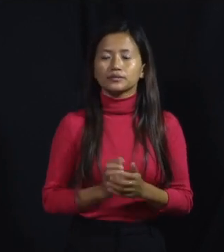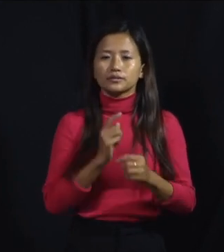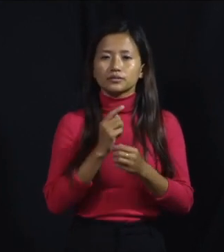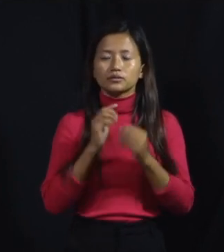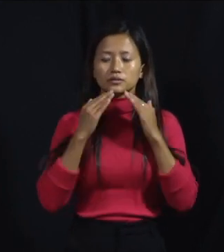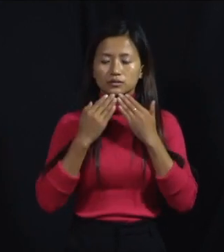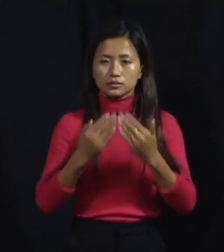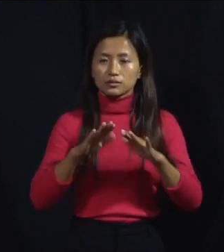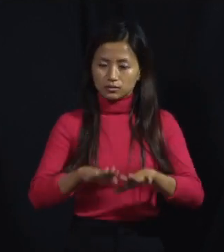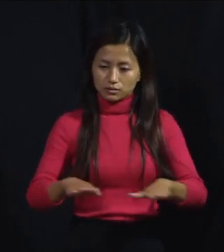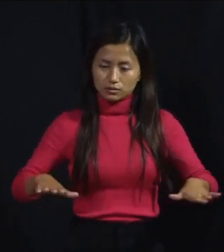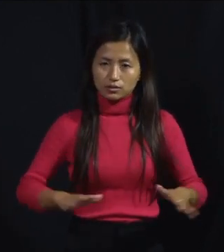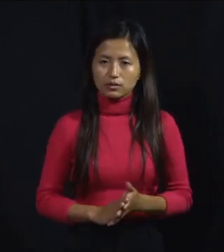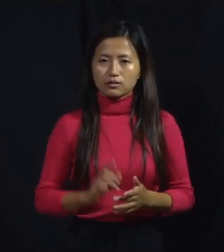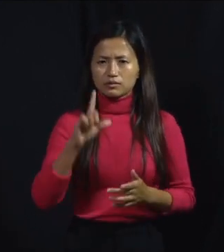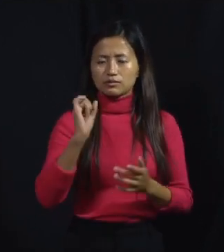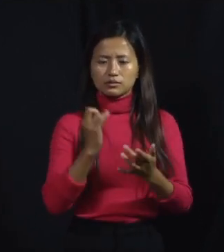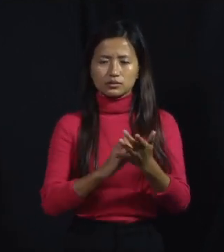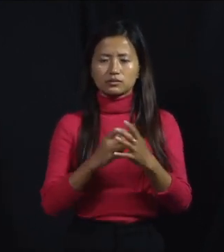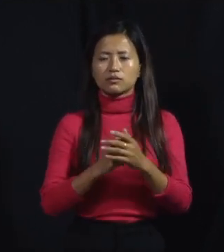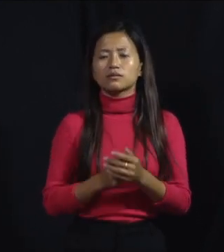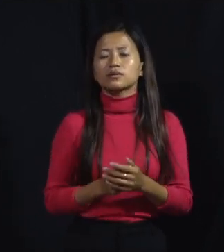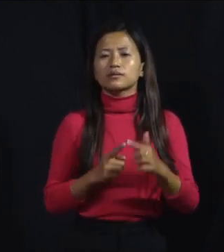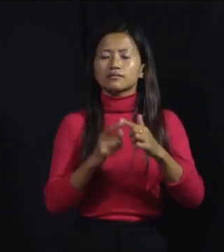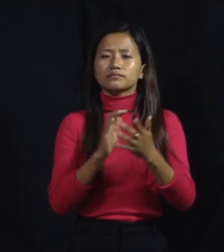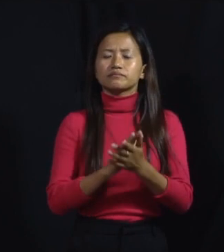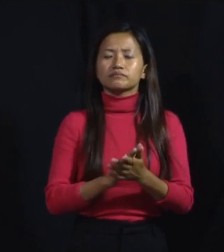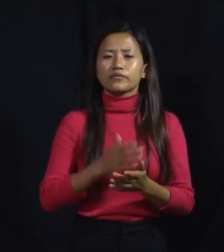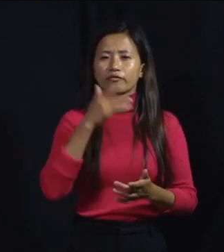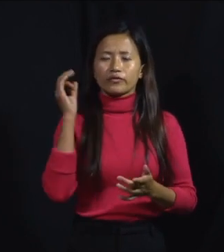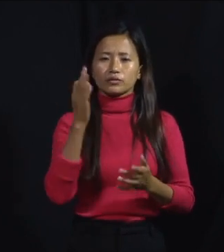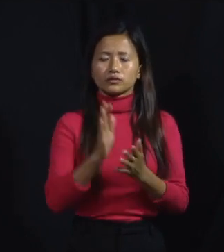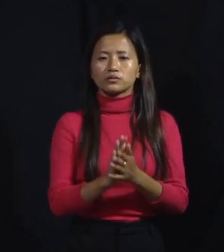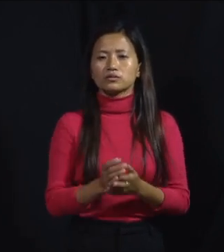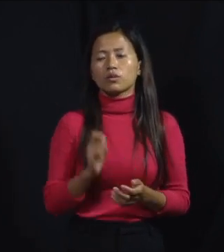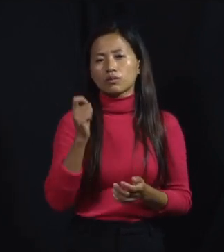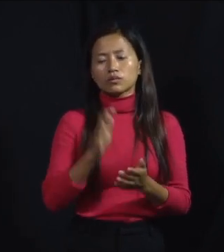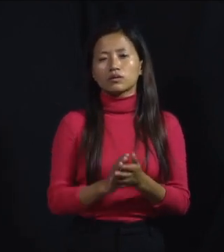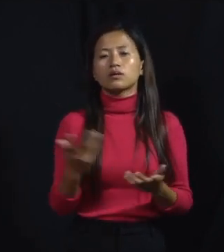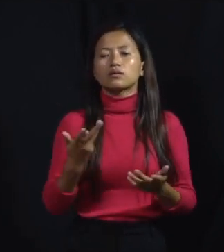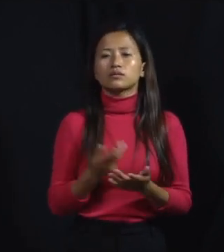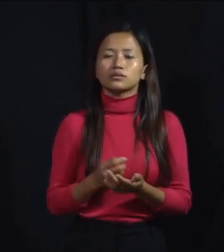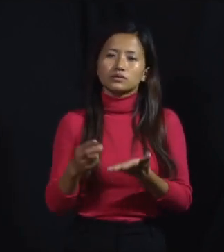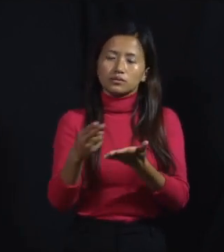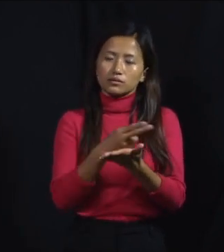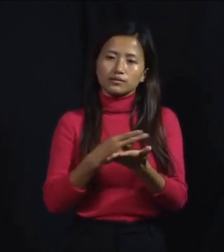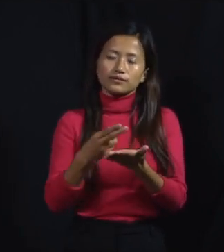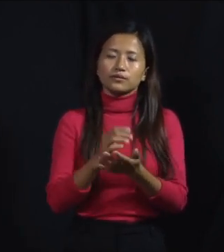student have, maybe literate or illiterate, talented or very not very talented, or farmers